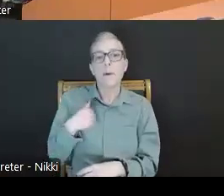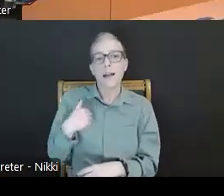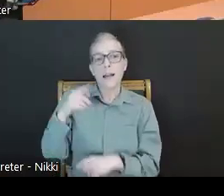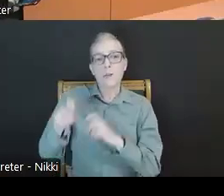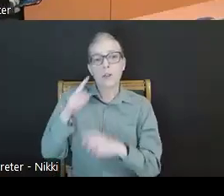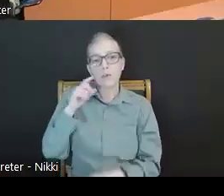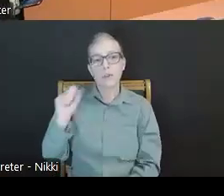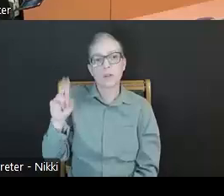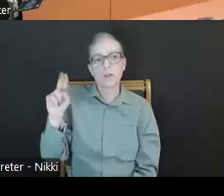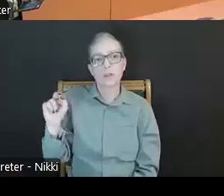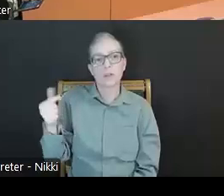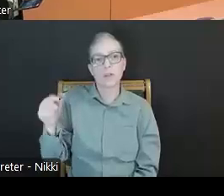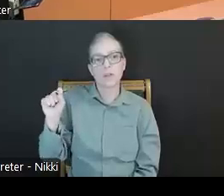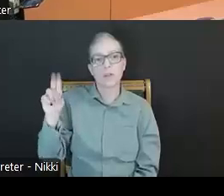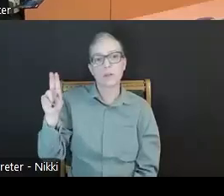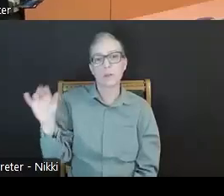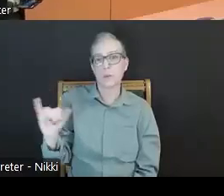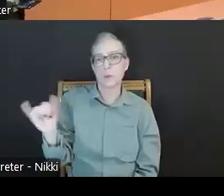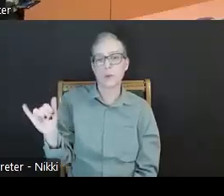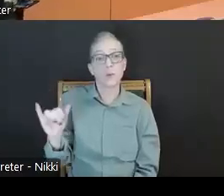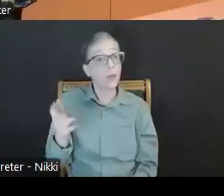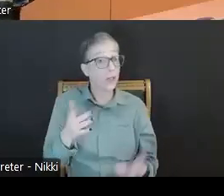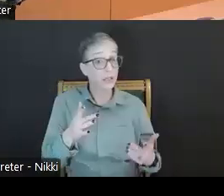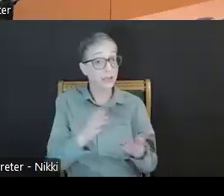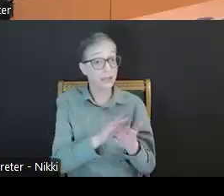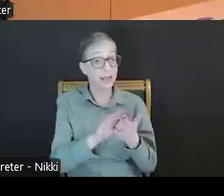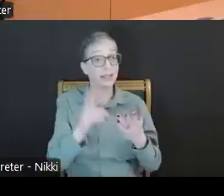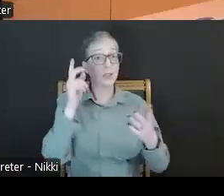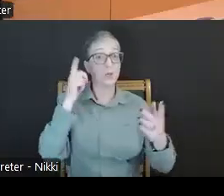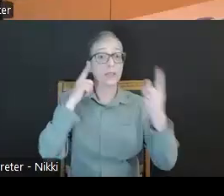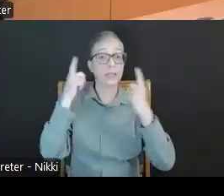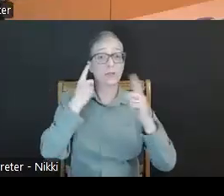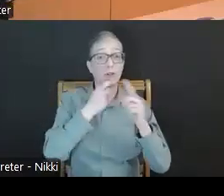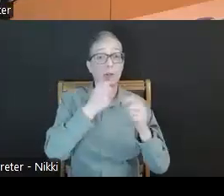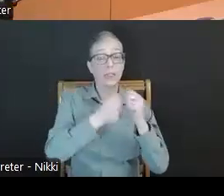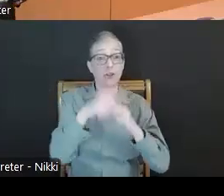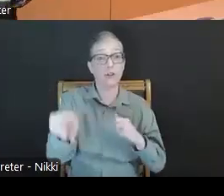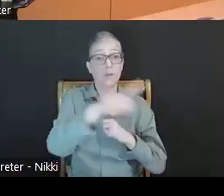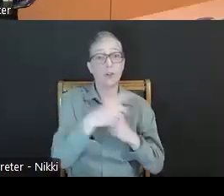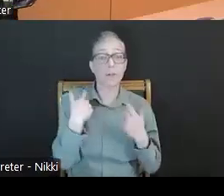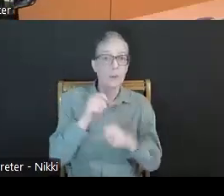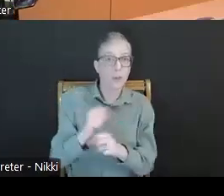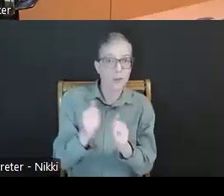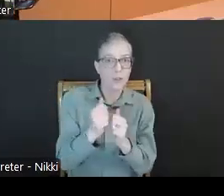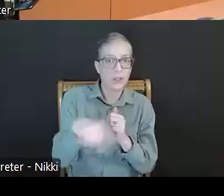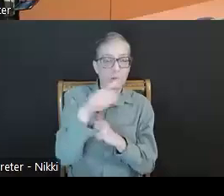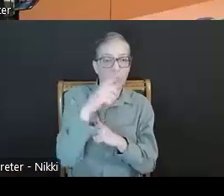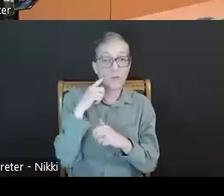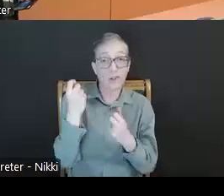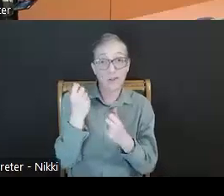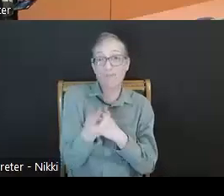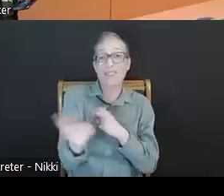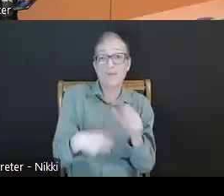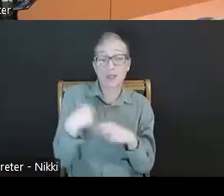it's such a thrill actually to be able to hear from each of you, having worked with you for years, hearing about what you've been up to. So I hope we continue this in